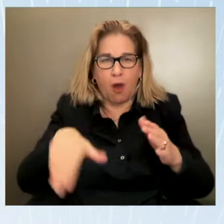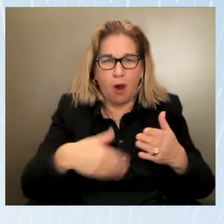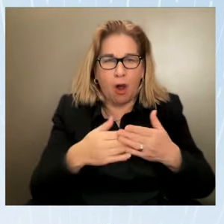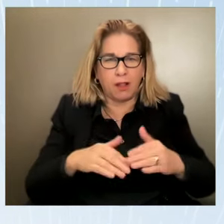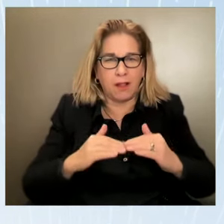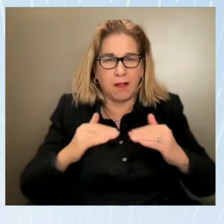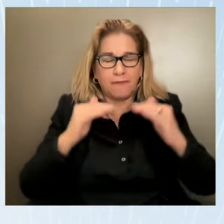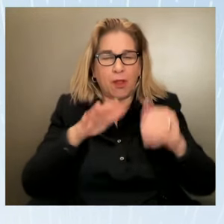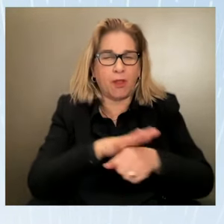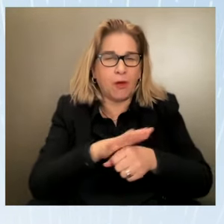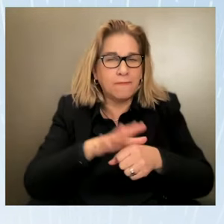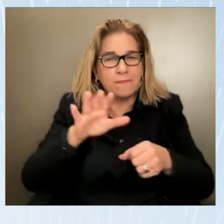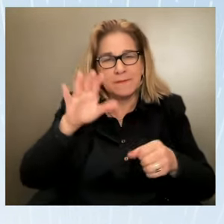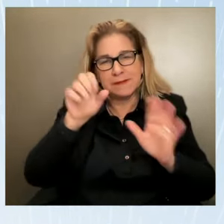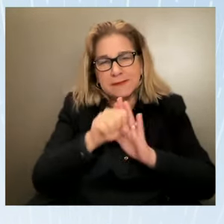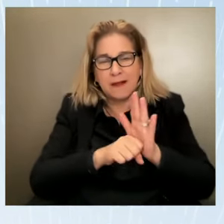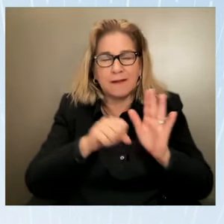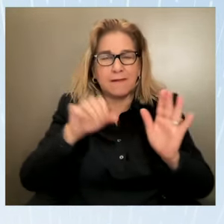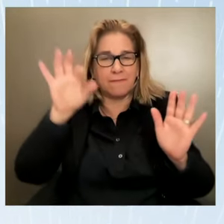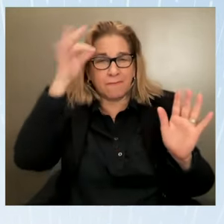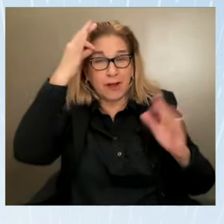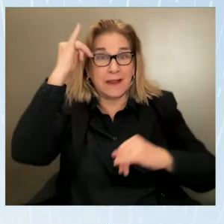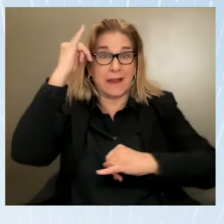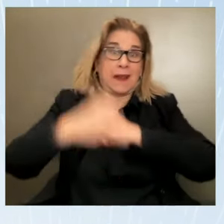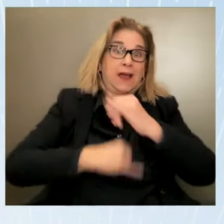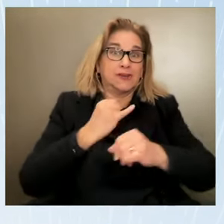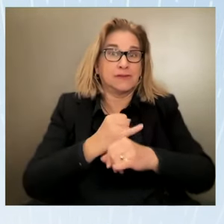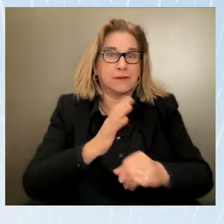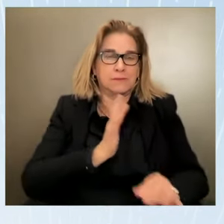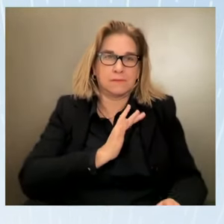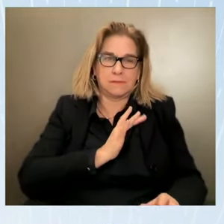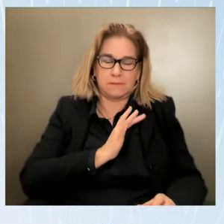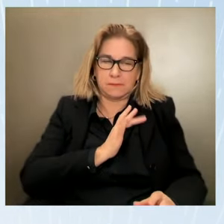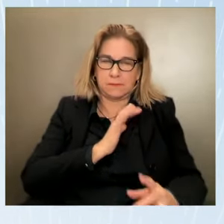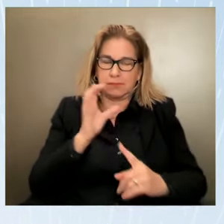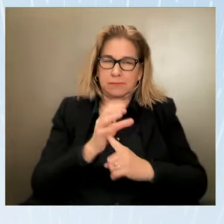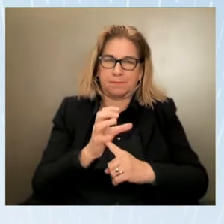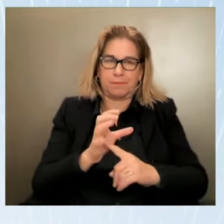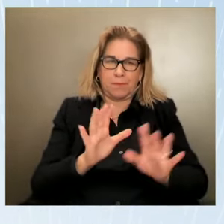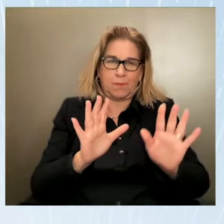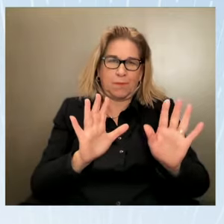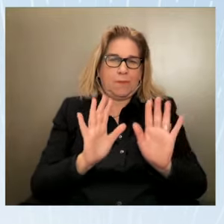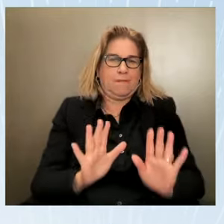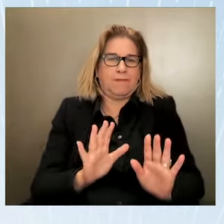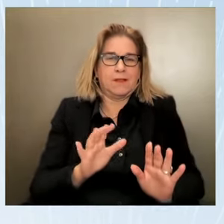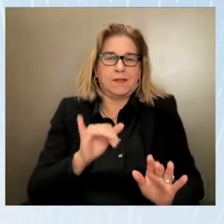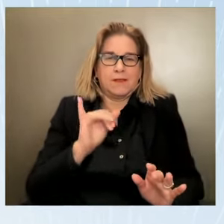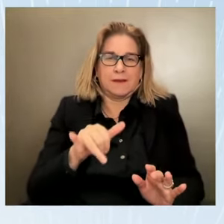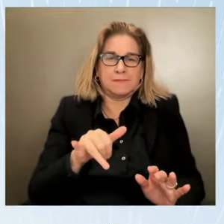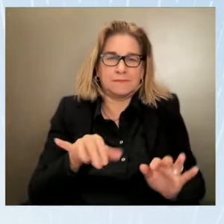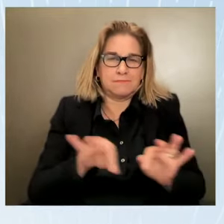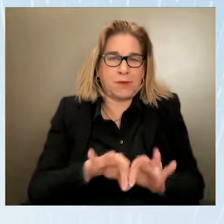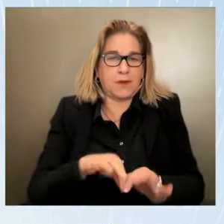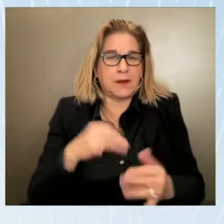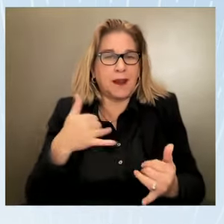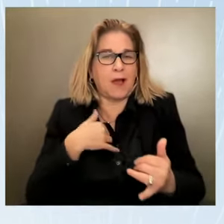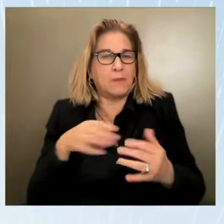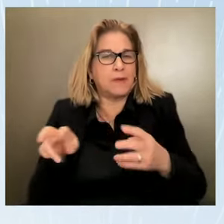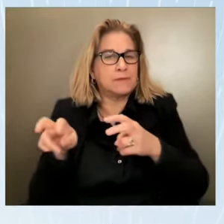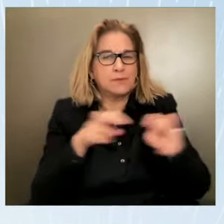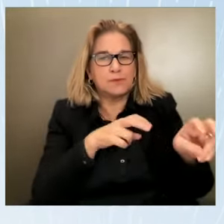in dealing with this, so thank you for that initiative. Over to Ambassador Linda Thomas-Greenfield, our Ambassador of the United Nations.